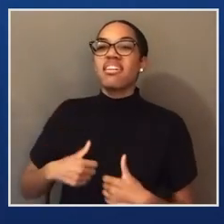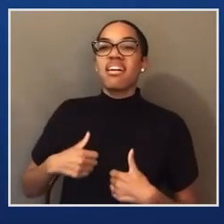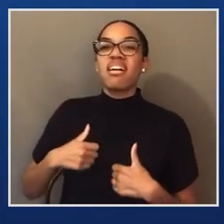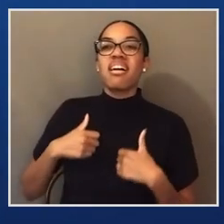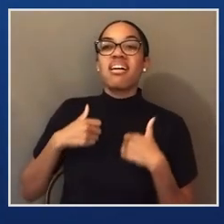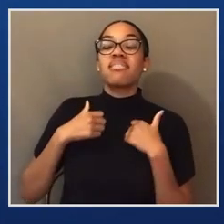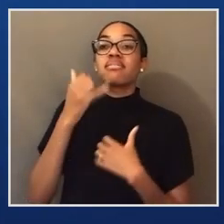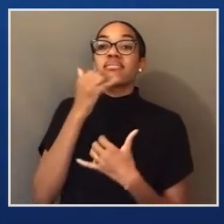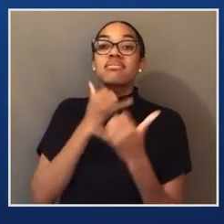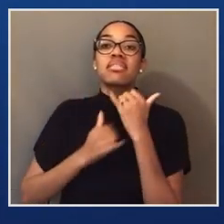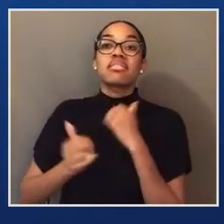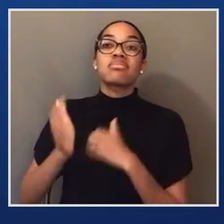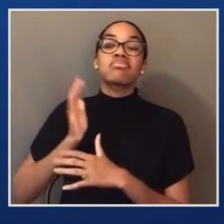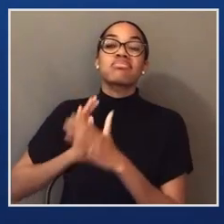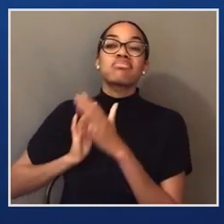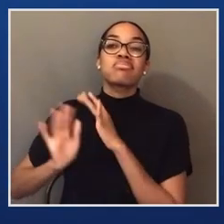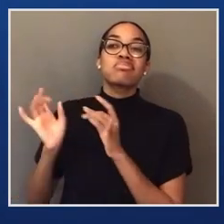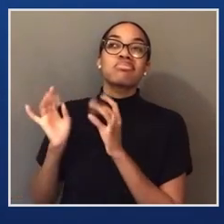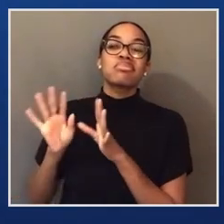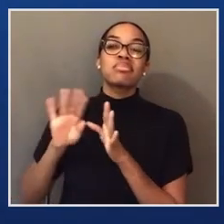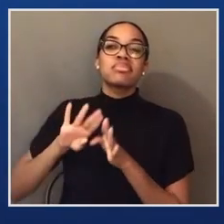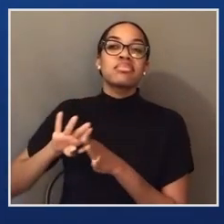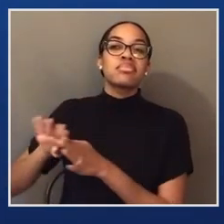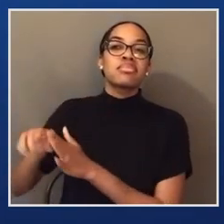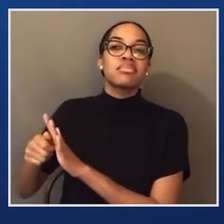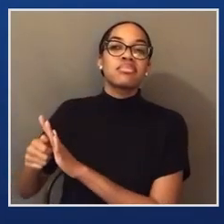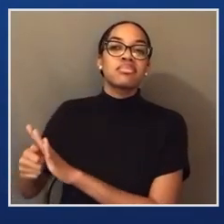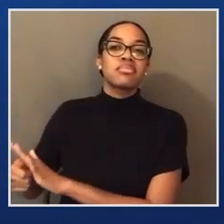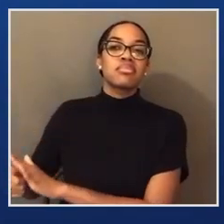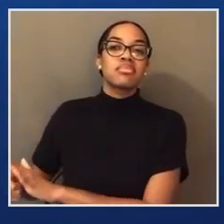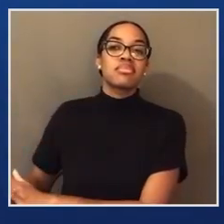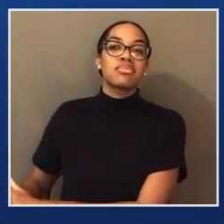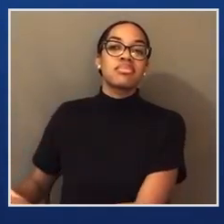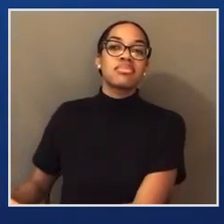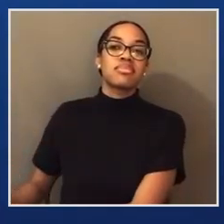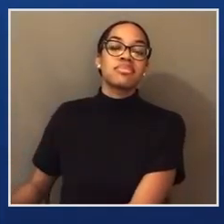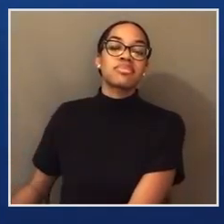wrong. The flash is on this little light of mine.